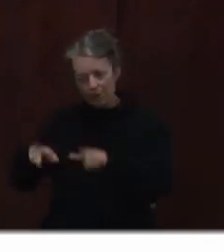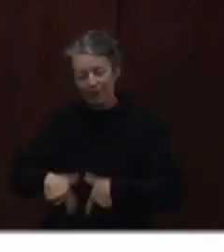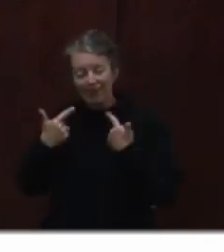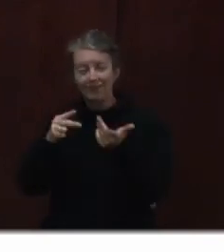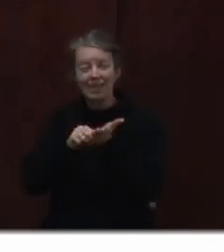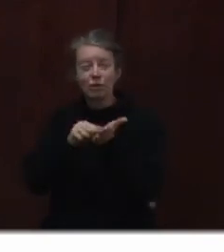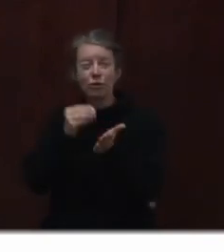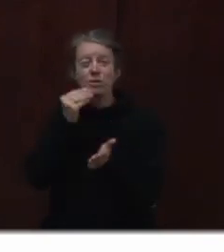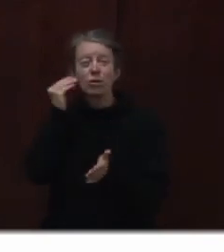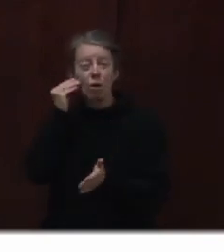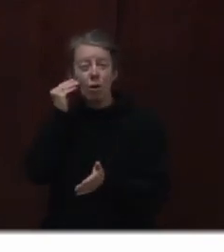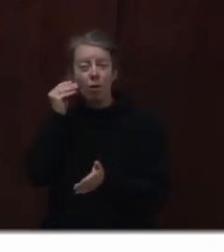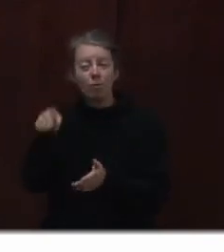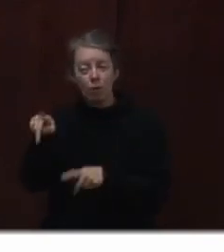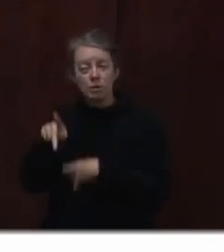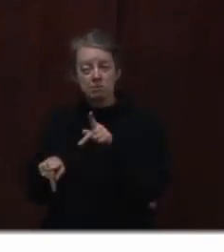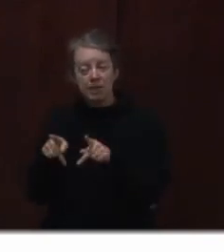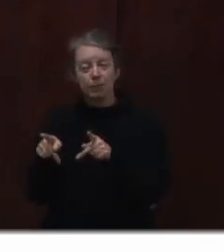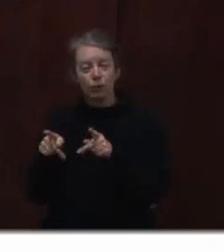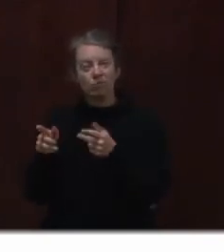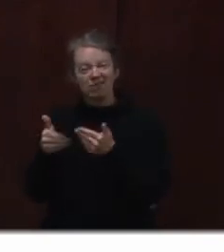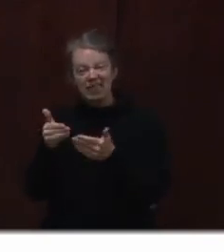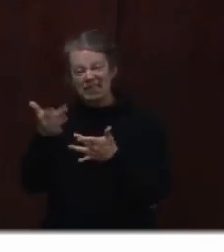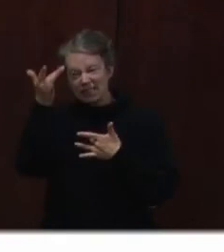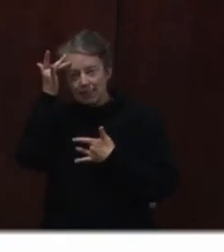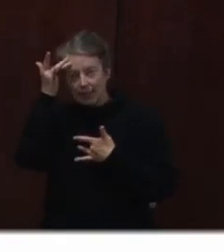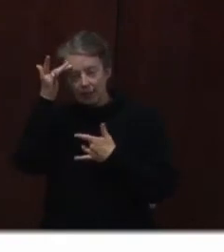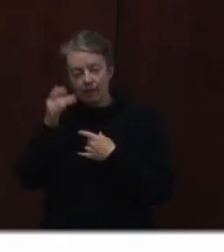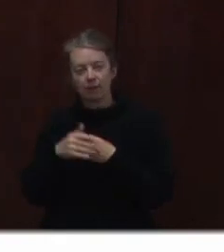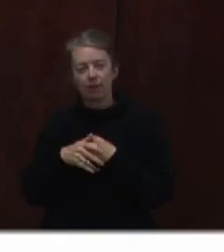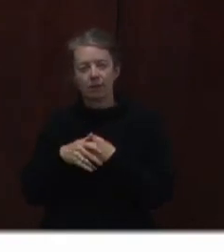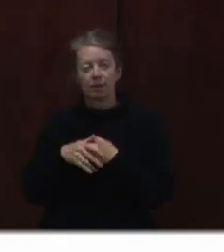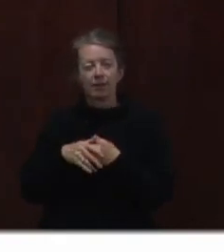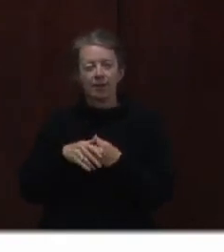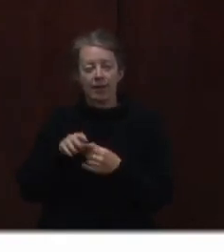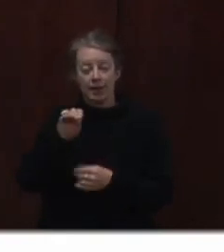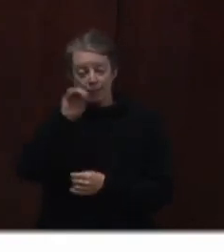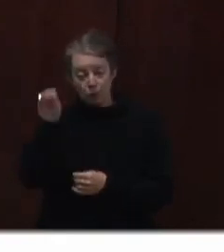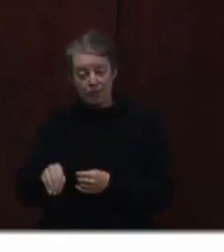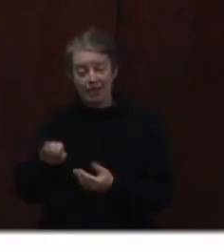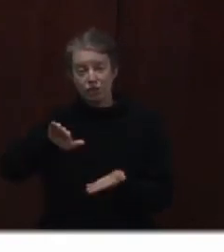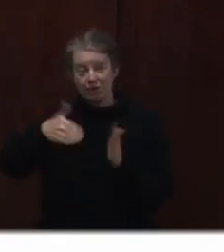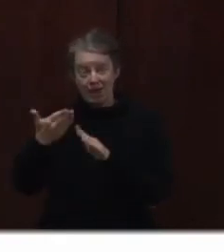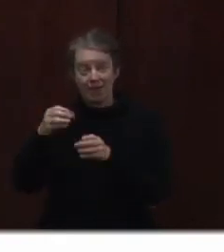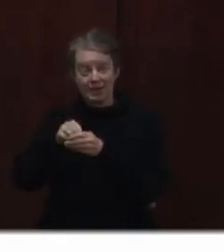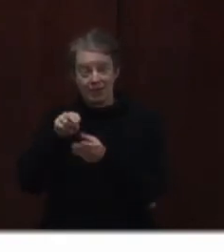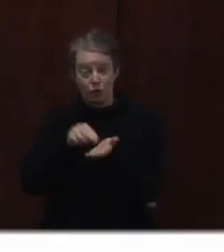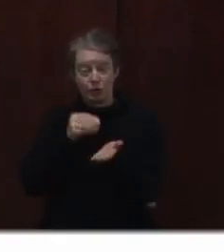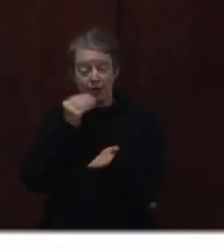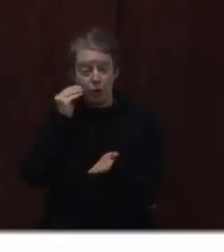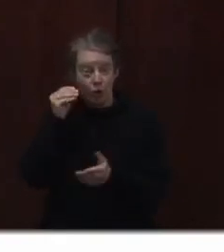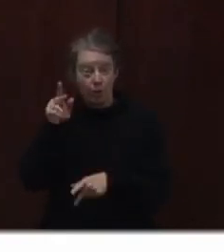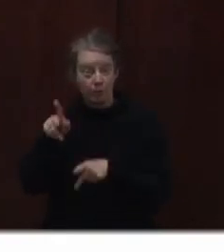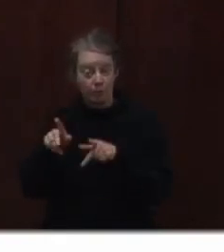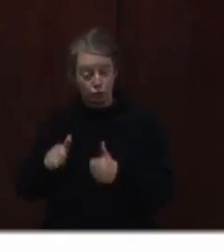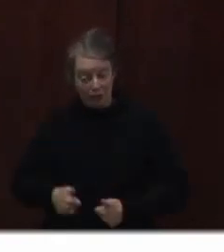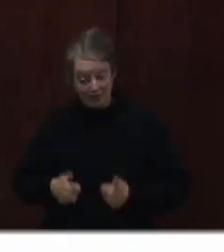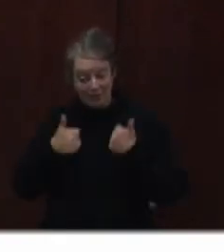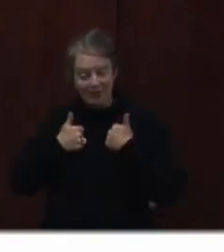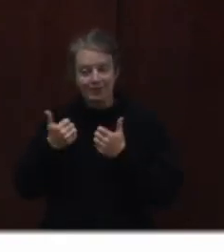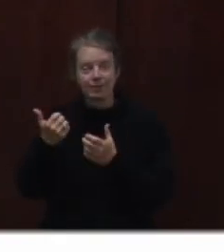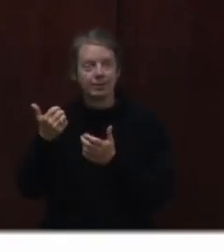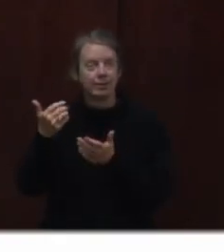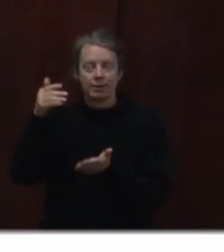our society, the percent of all COVID deaths in that population dropped off dramatically. So I want to use this to encourage